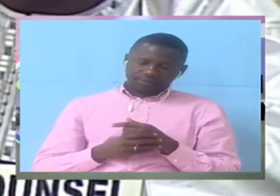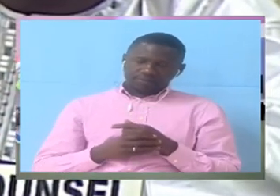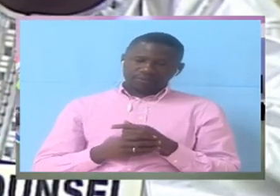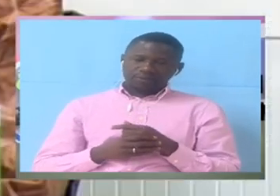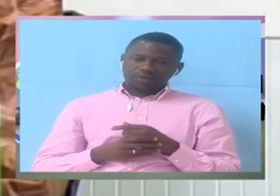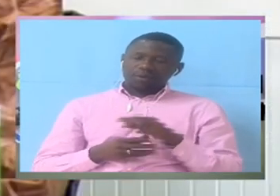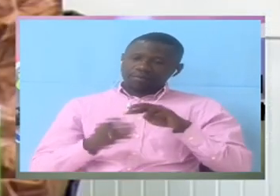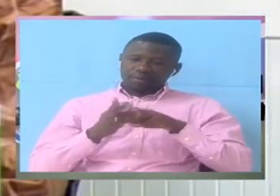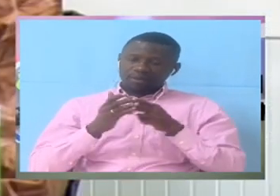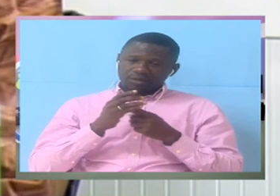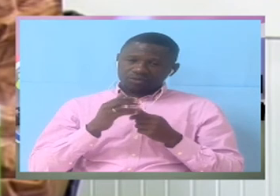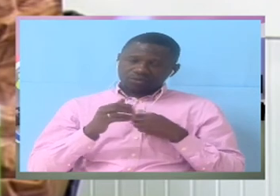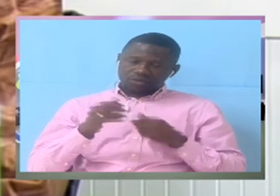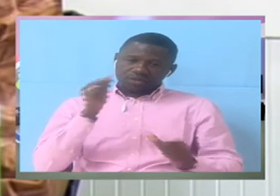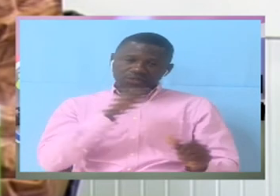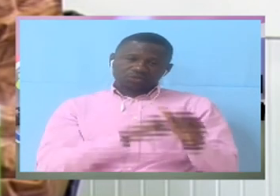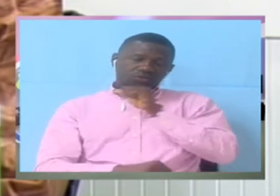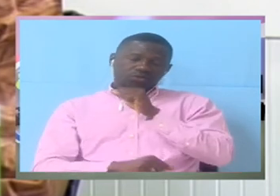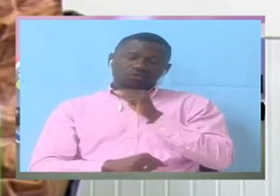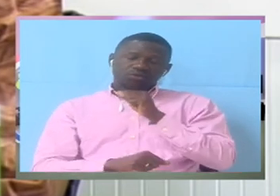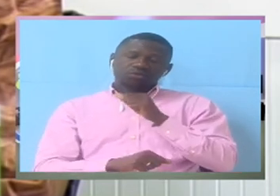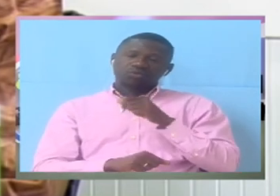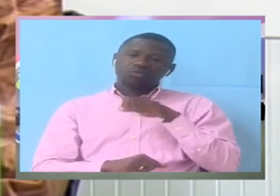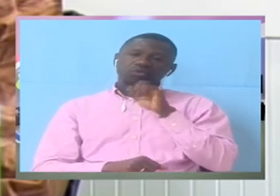you were returned to your parent company.